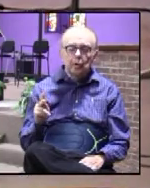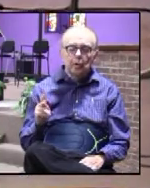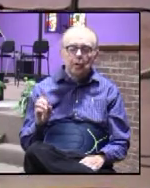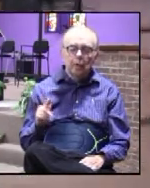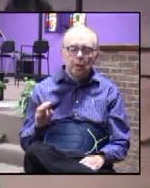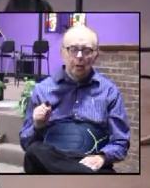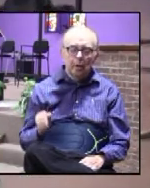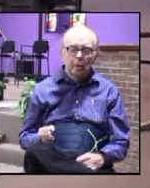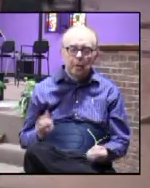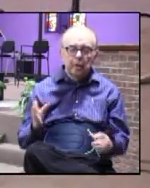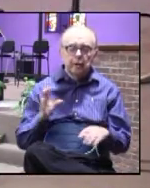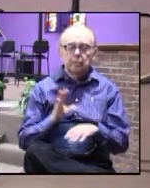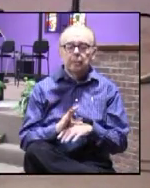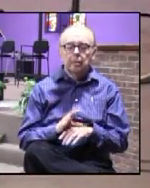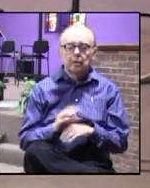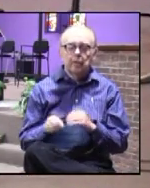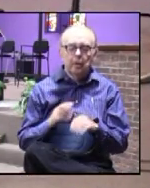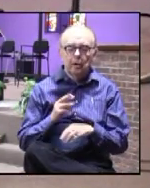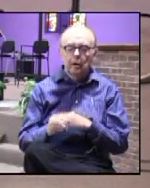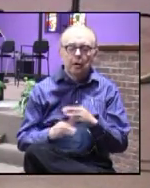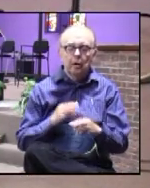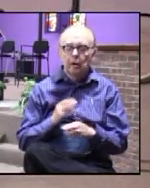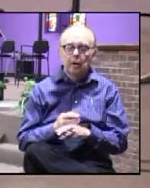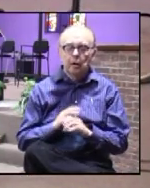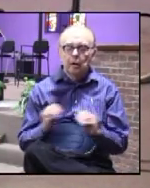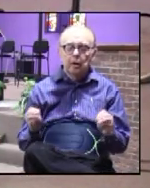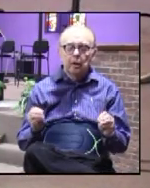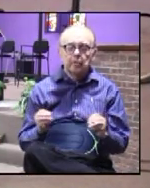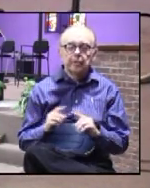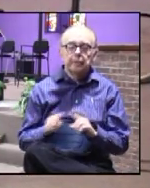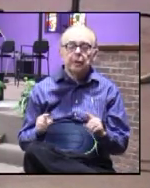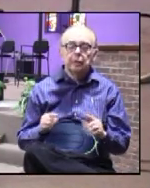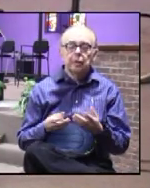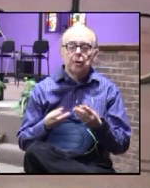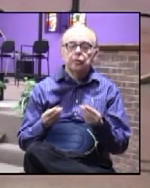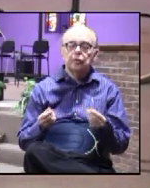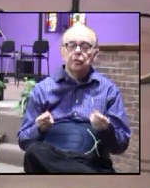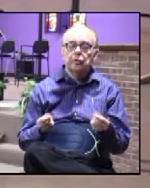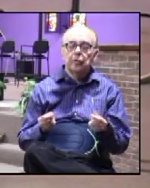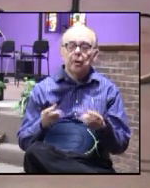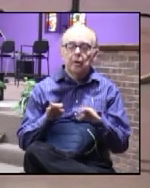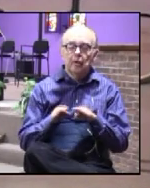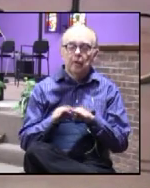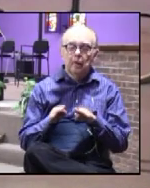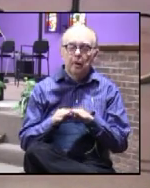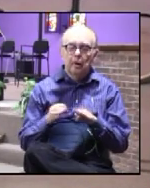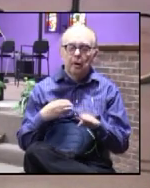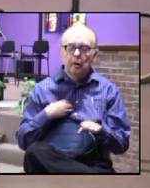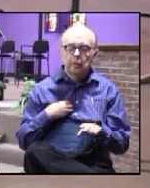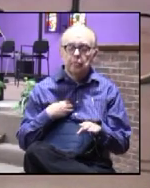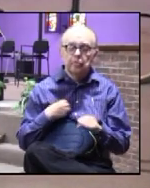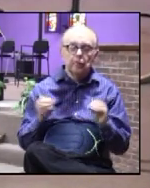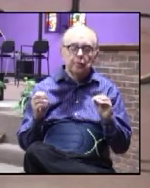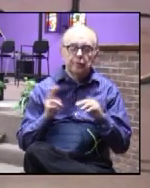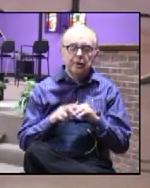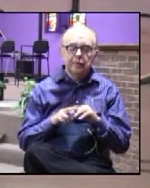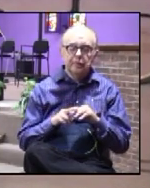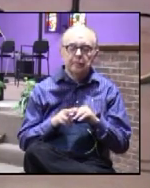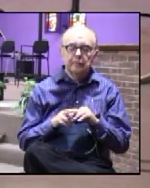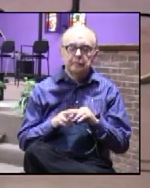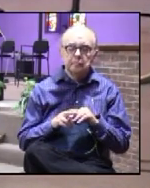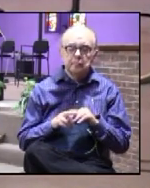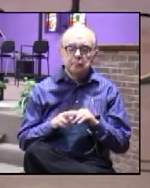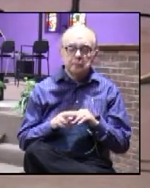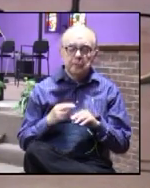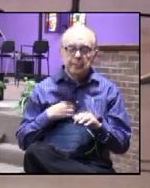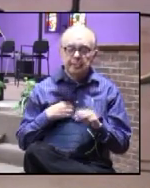You know, there's a lot of churches around the world that have nothing but dirt floors. They have no seats.